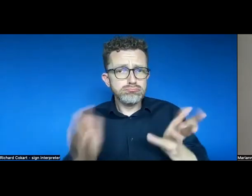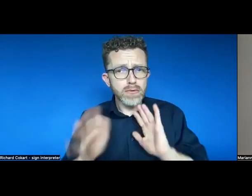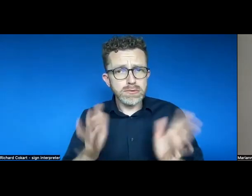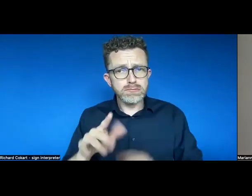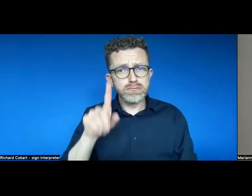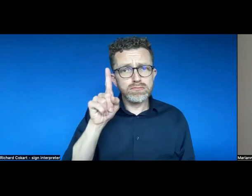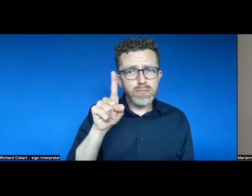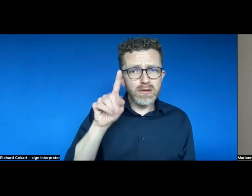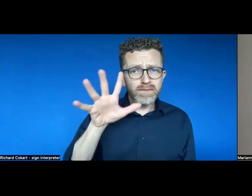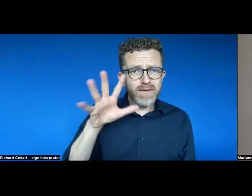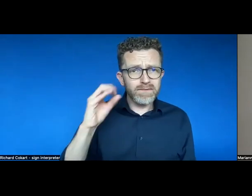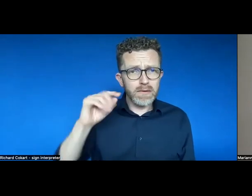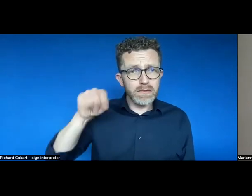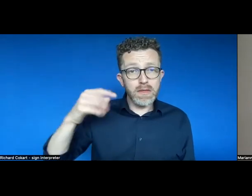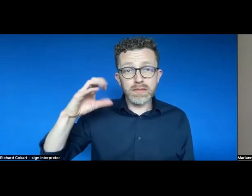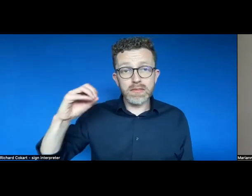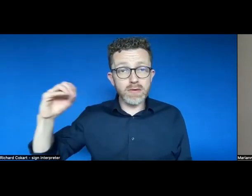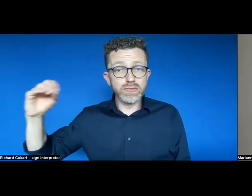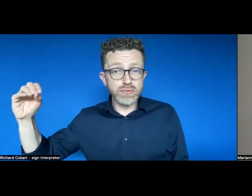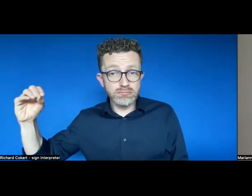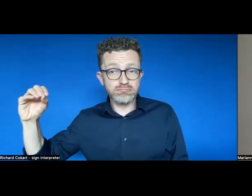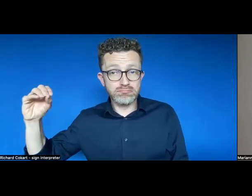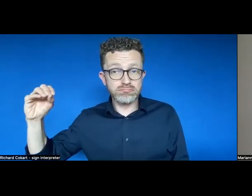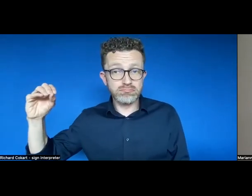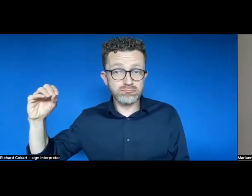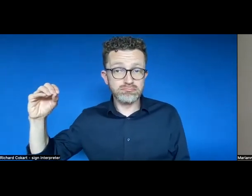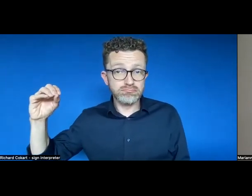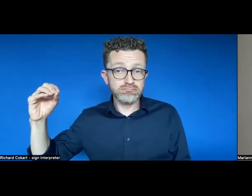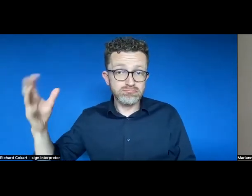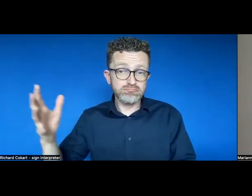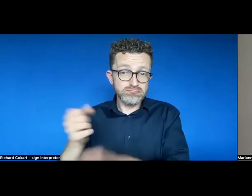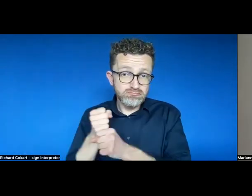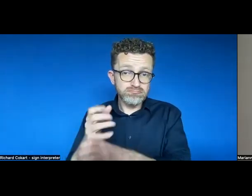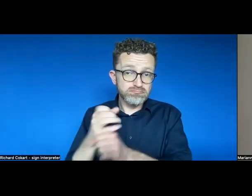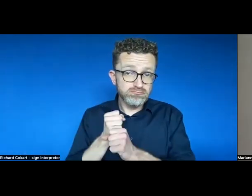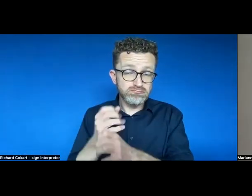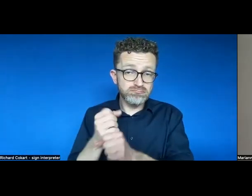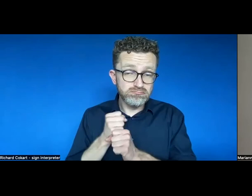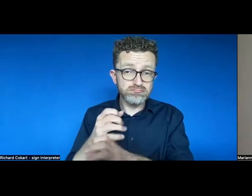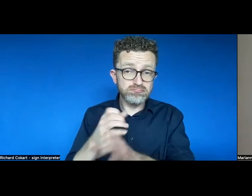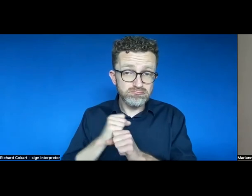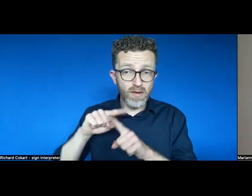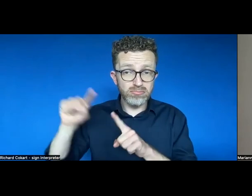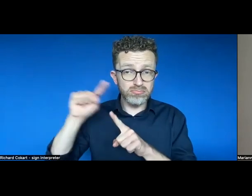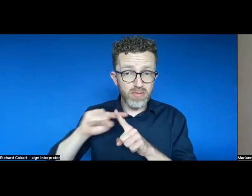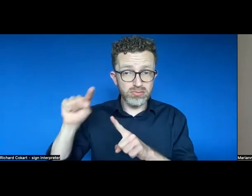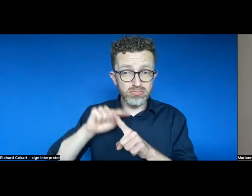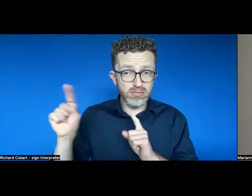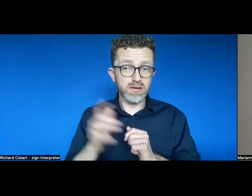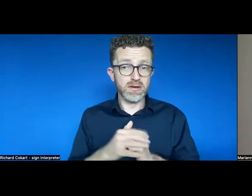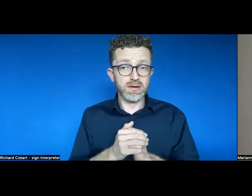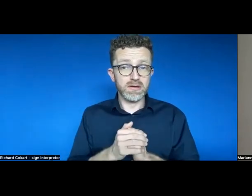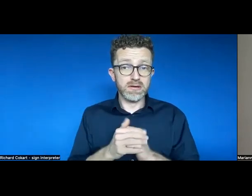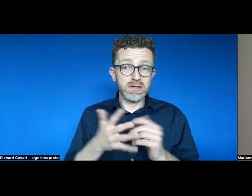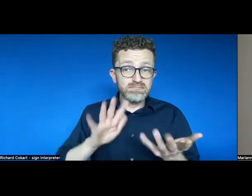10% of this budget were collected from